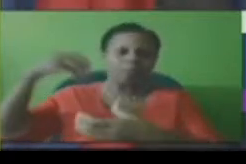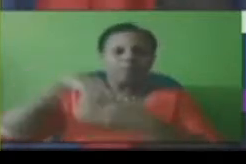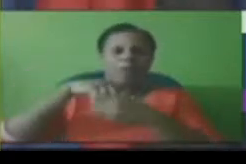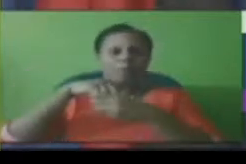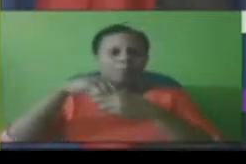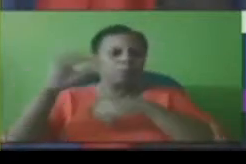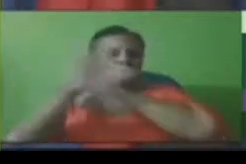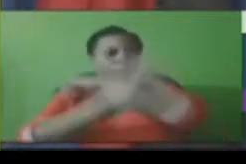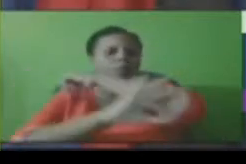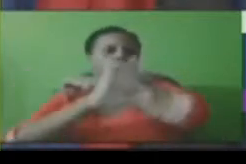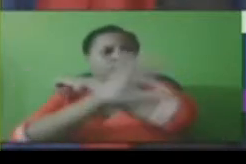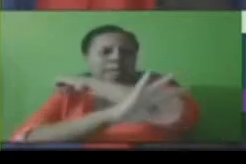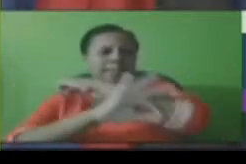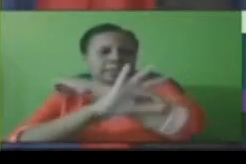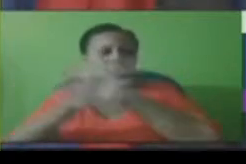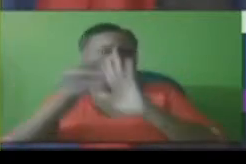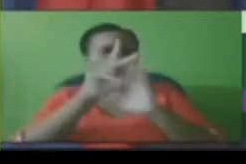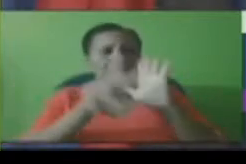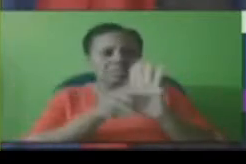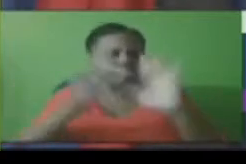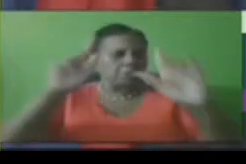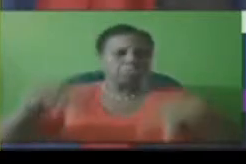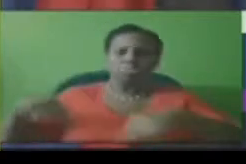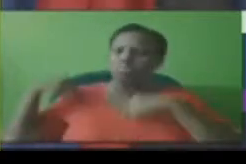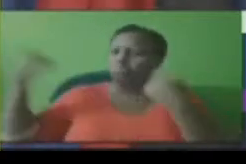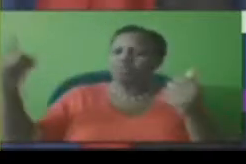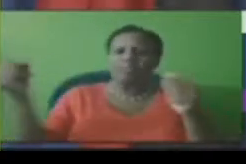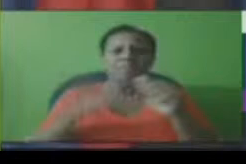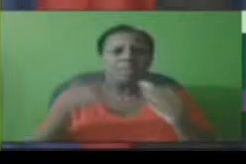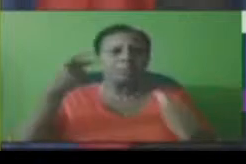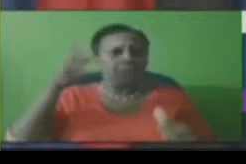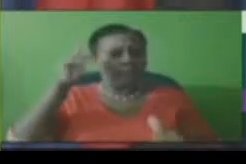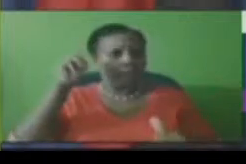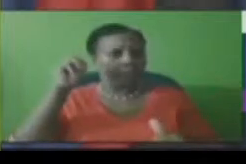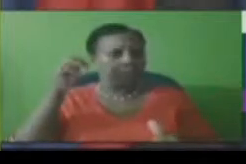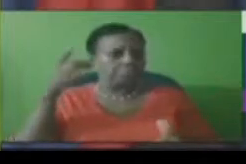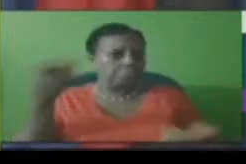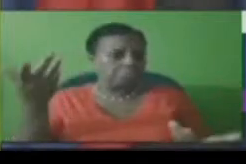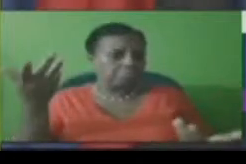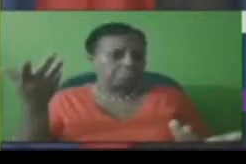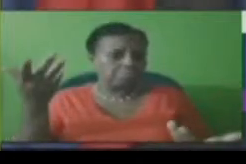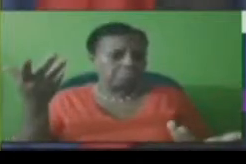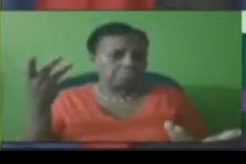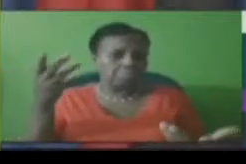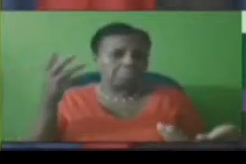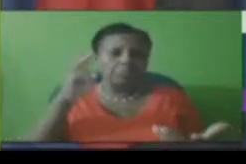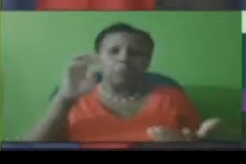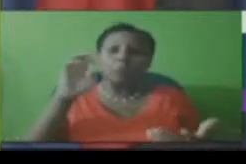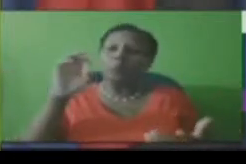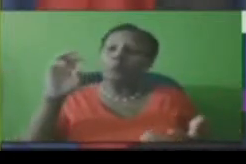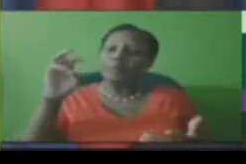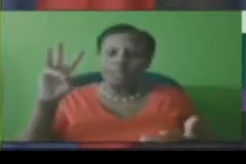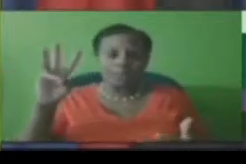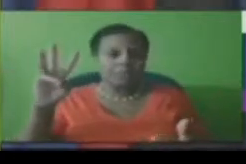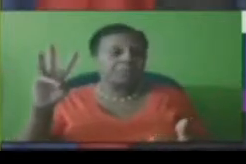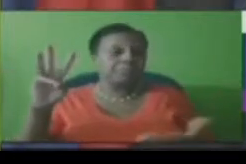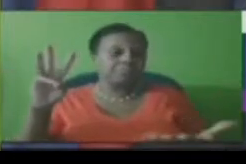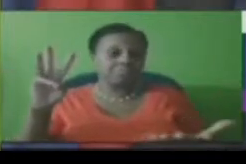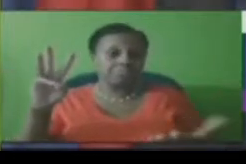therefore, that's what our story is. And the United States is our major trading partner. We